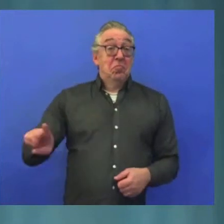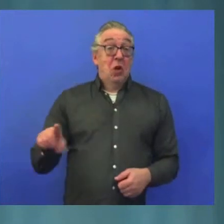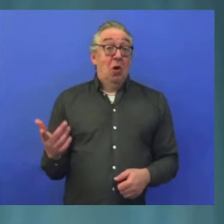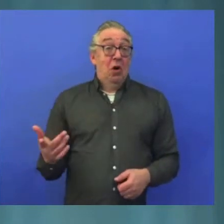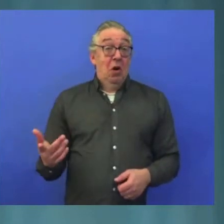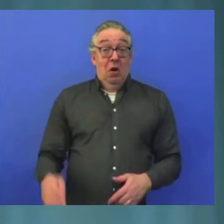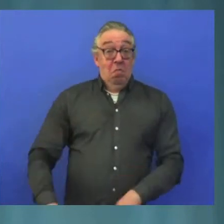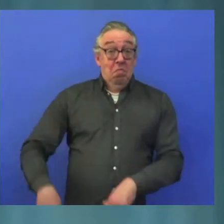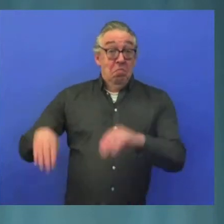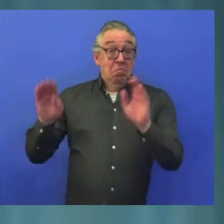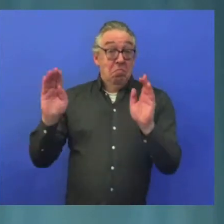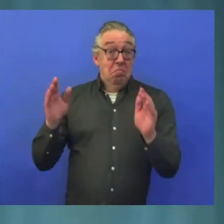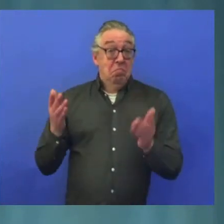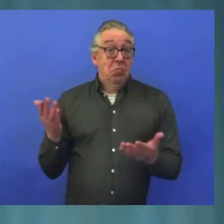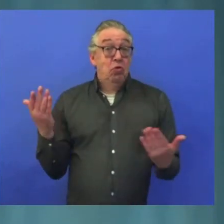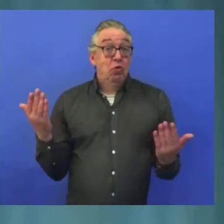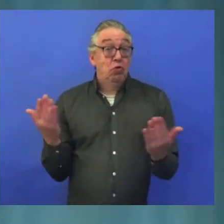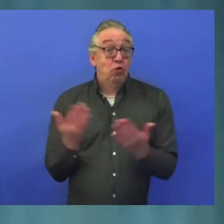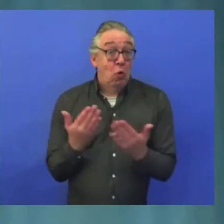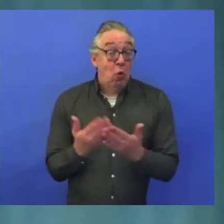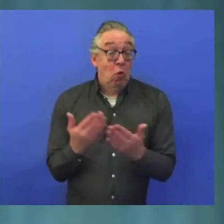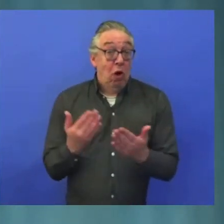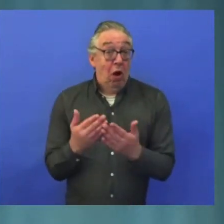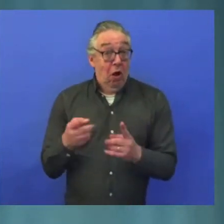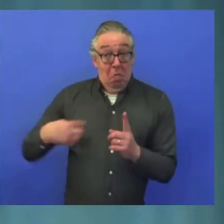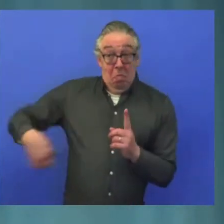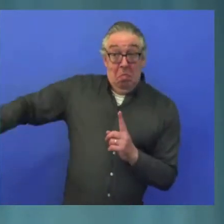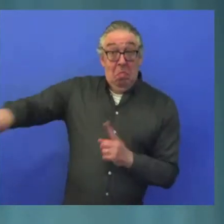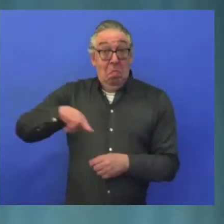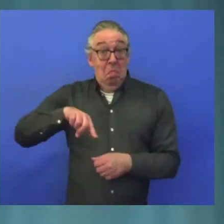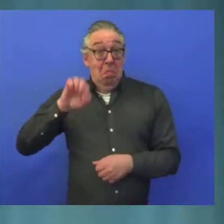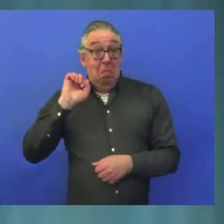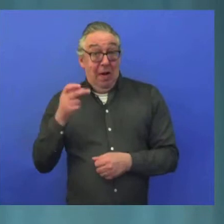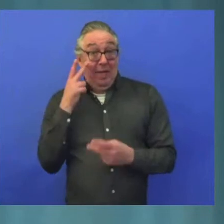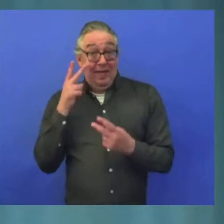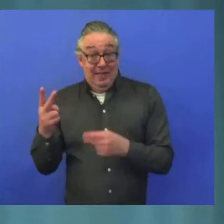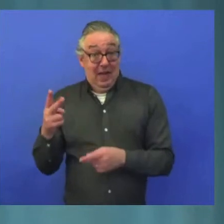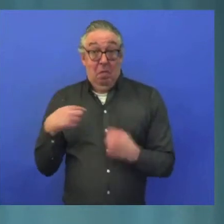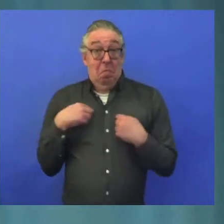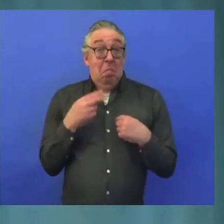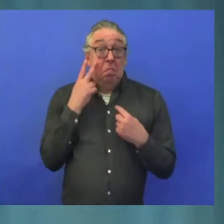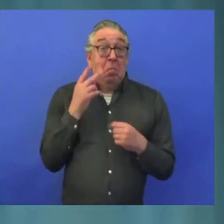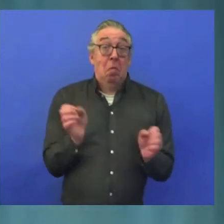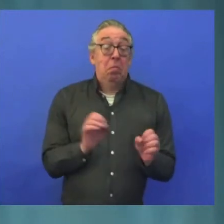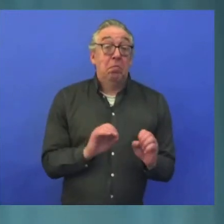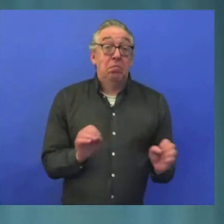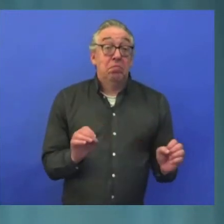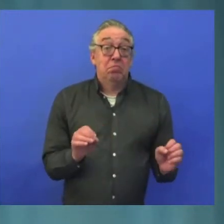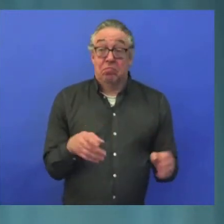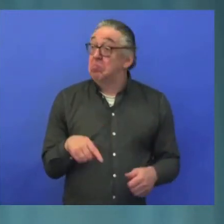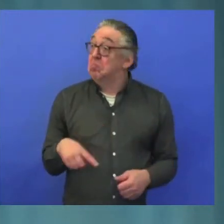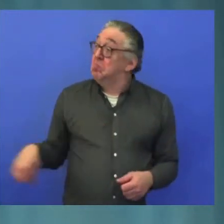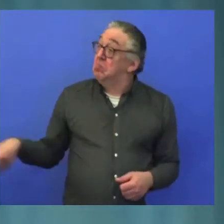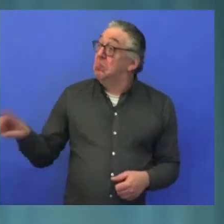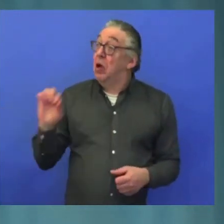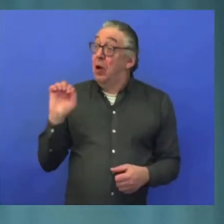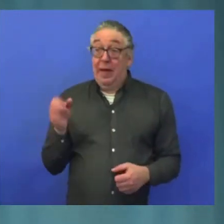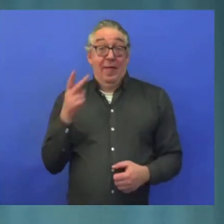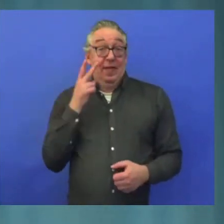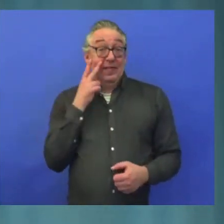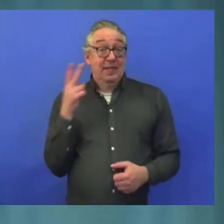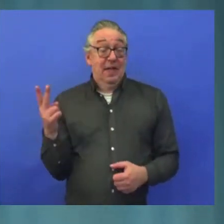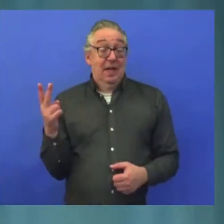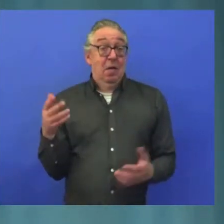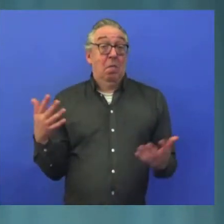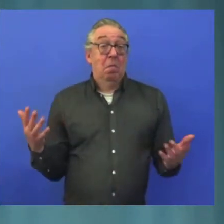kids. And what I saw there is that technology is a big enabler